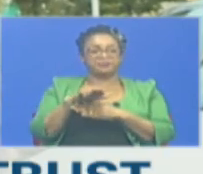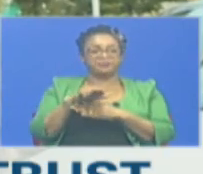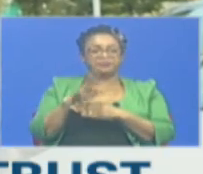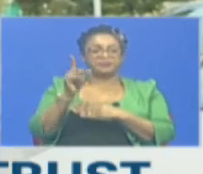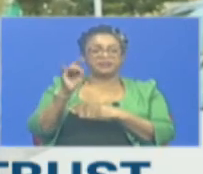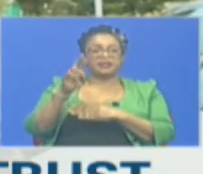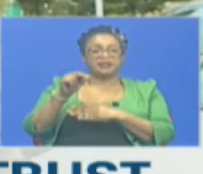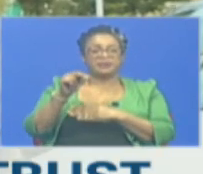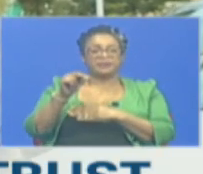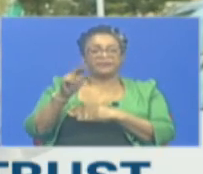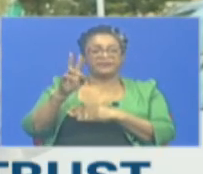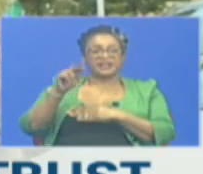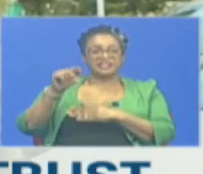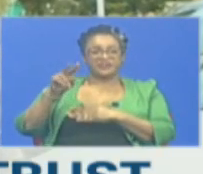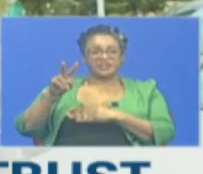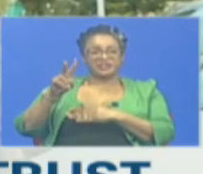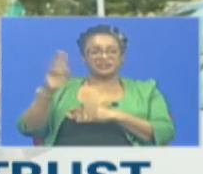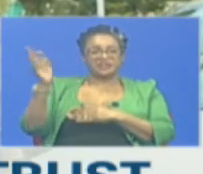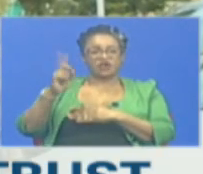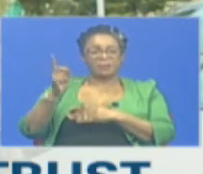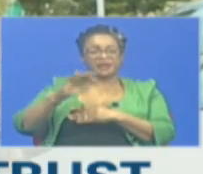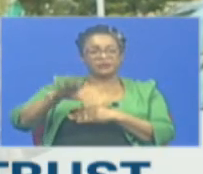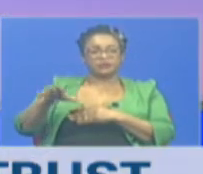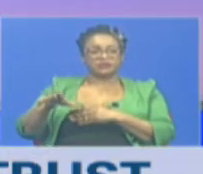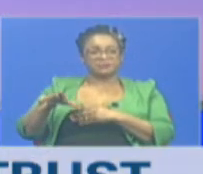Murethi, NTV in Nairobi County.